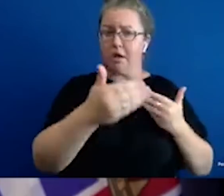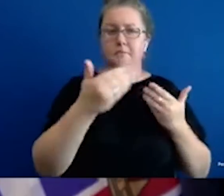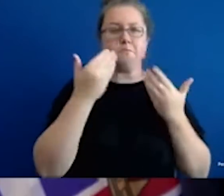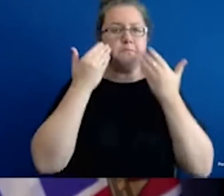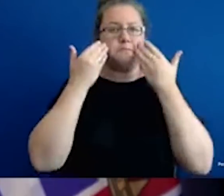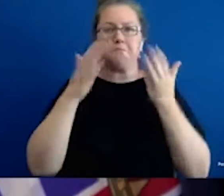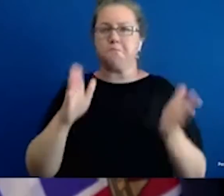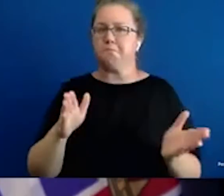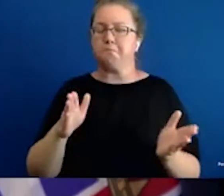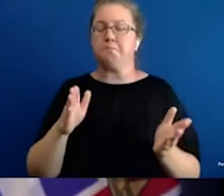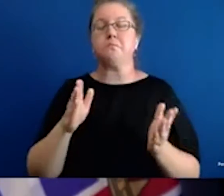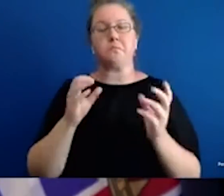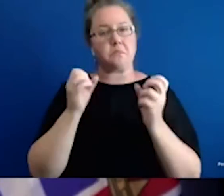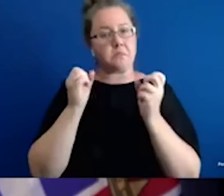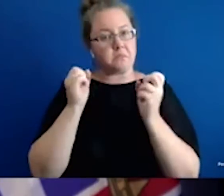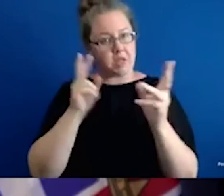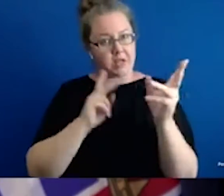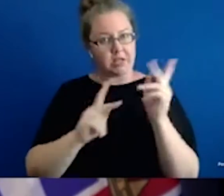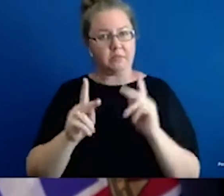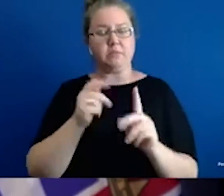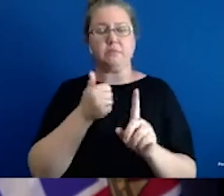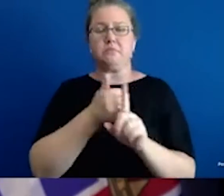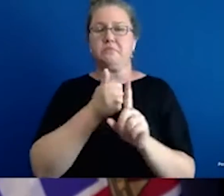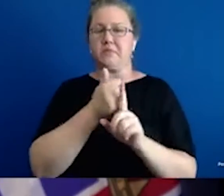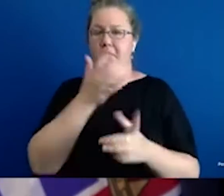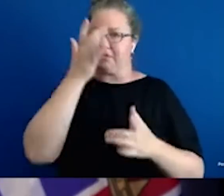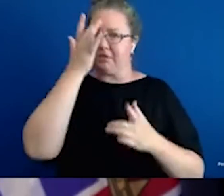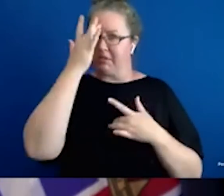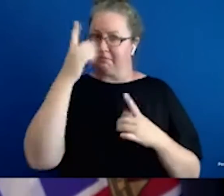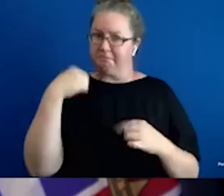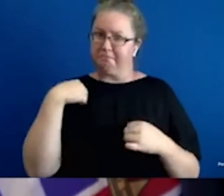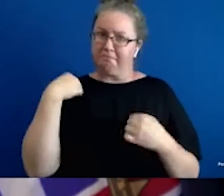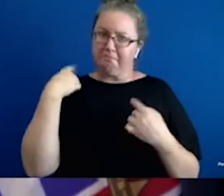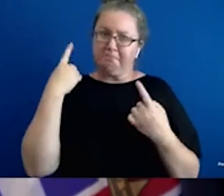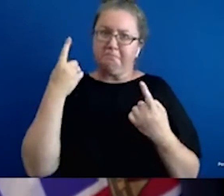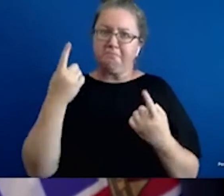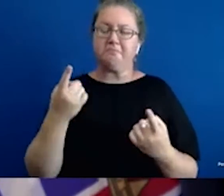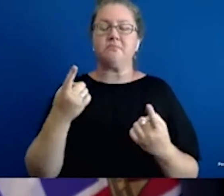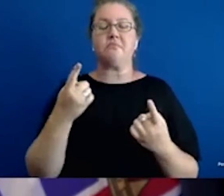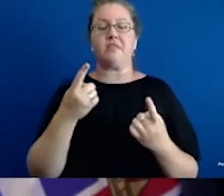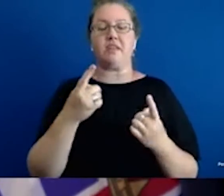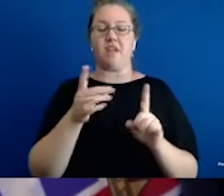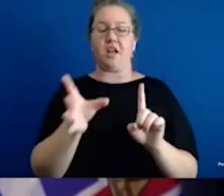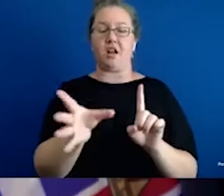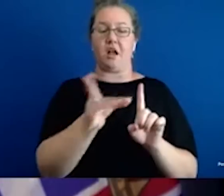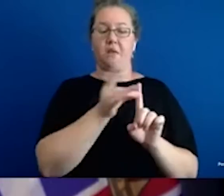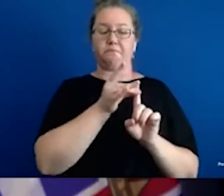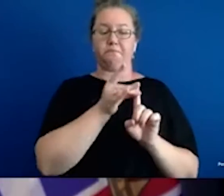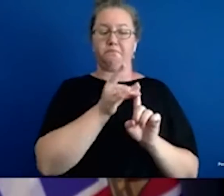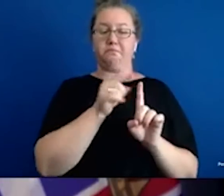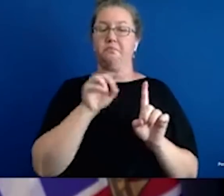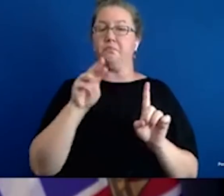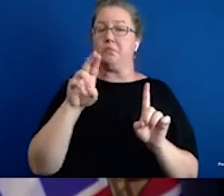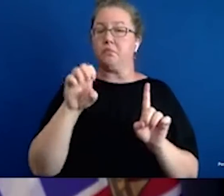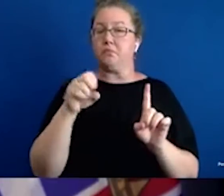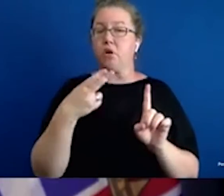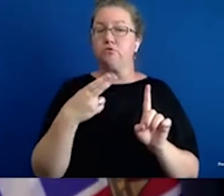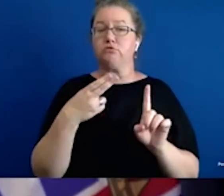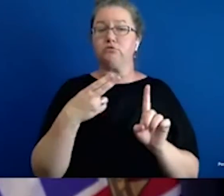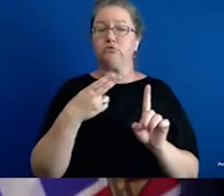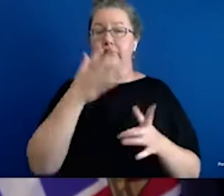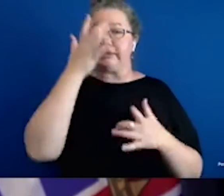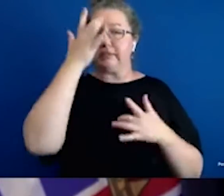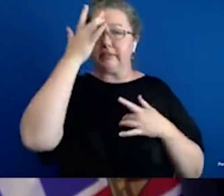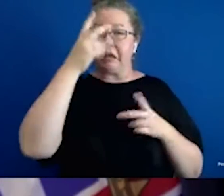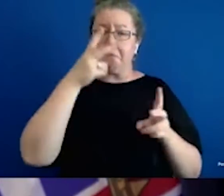the challenge. I know it's extremely frustrating. The people I hear from who were positive in March and are